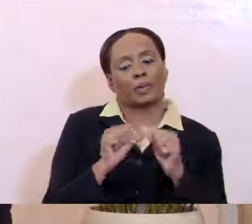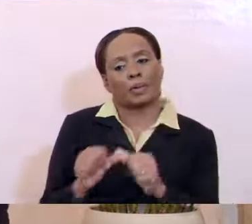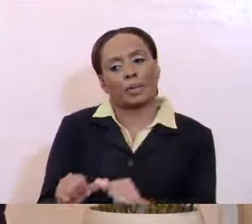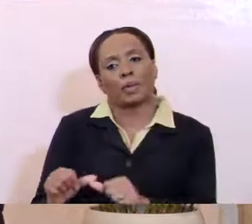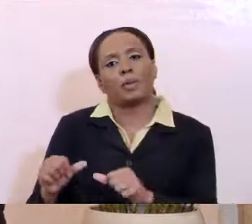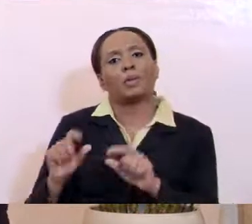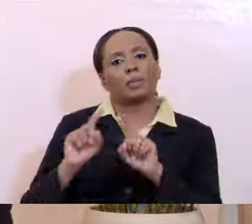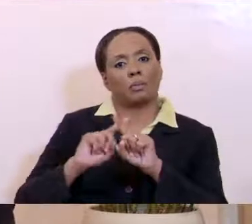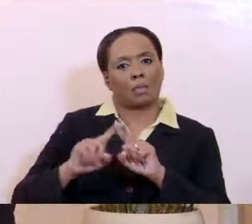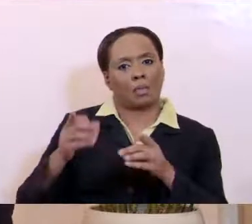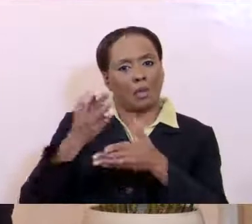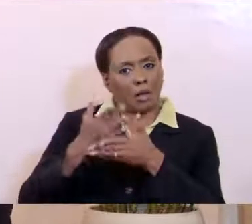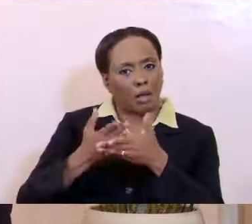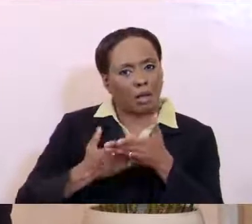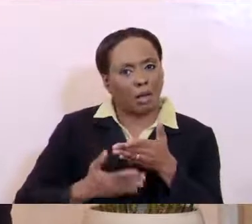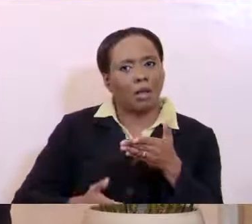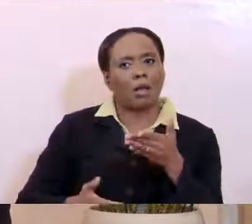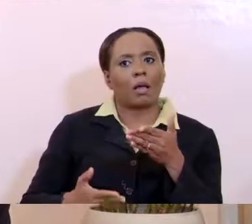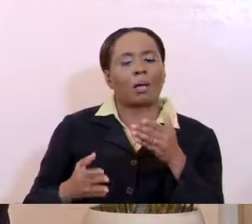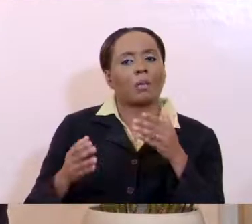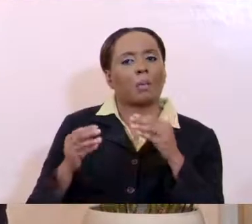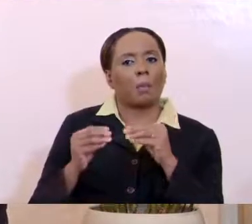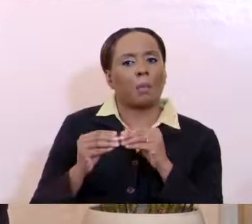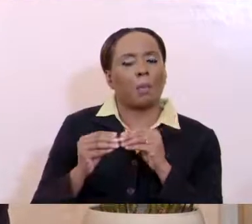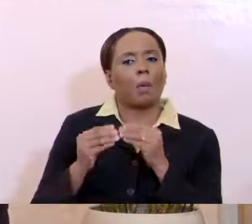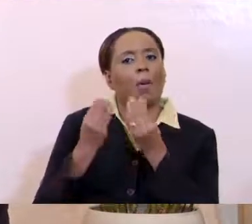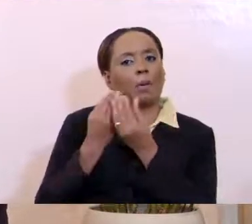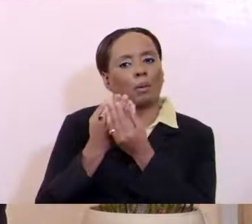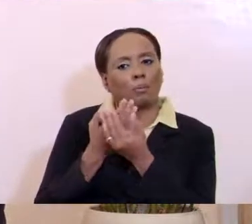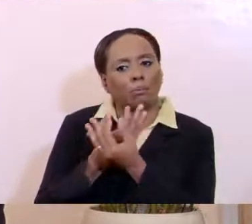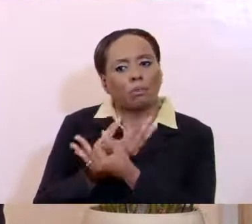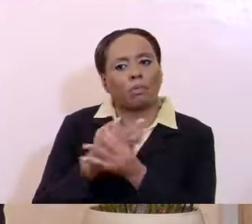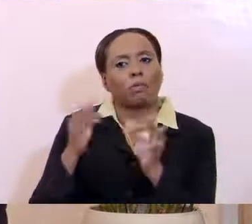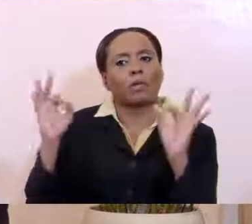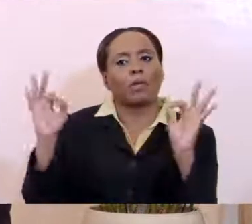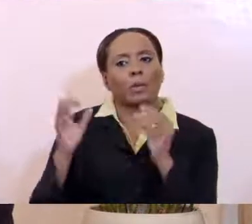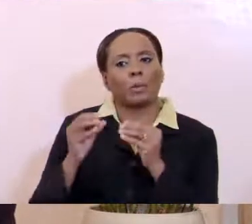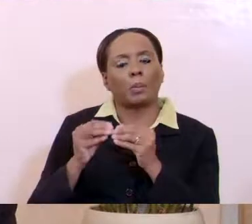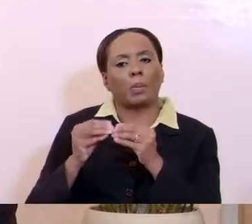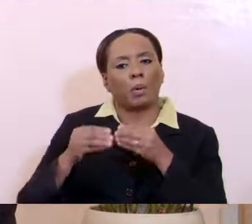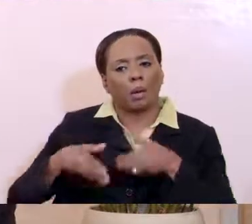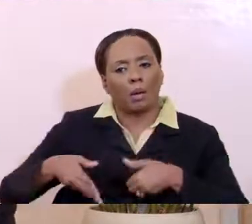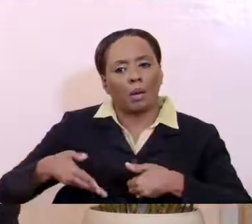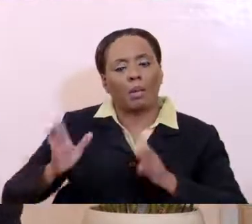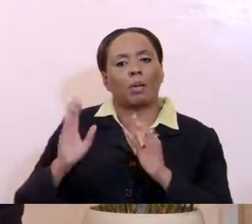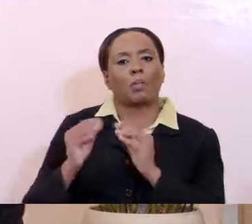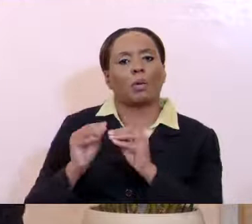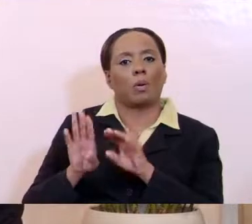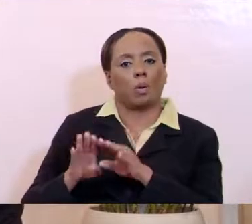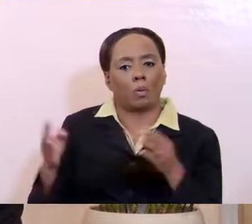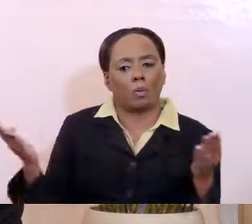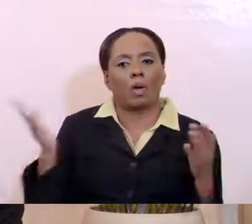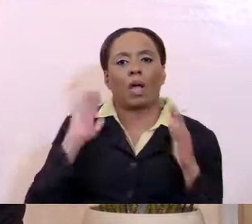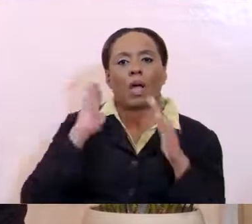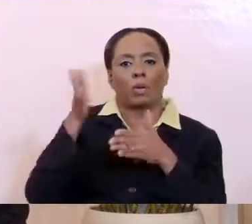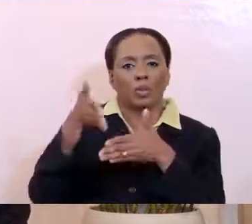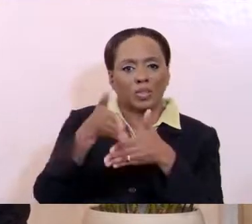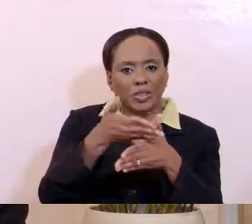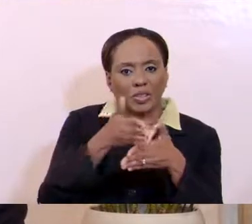have liberalized a few things and allowed some things to open. And let me take the opportunity to share some of those with